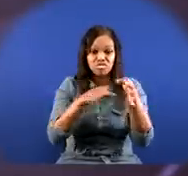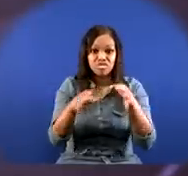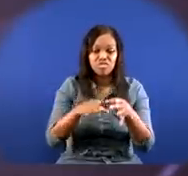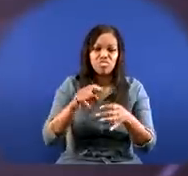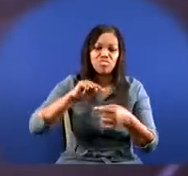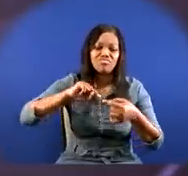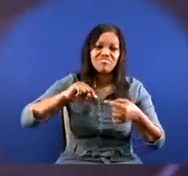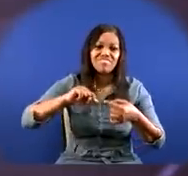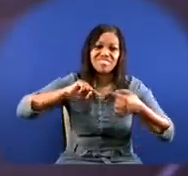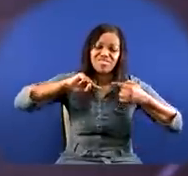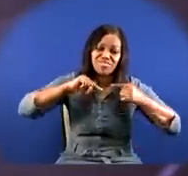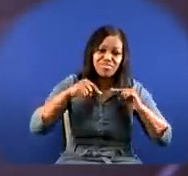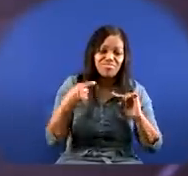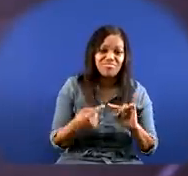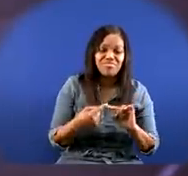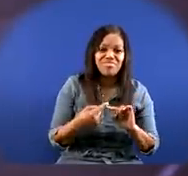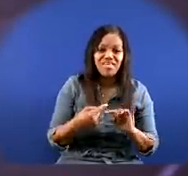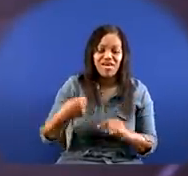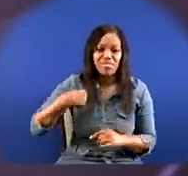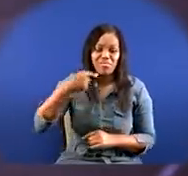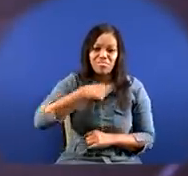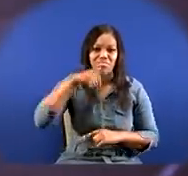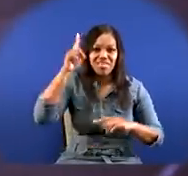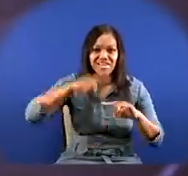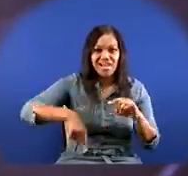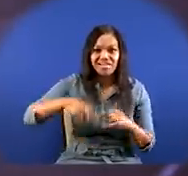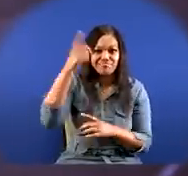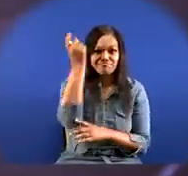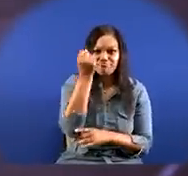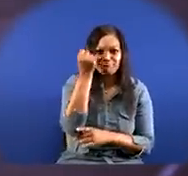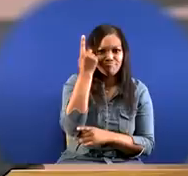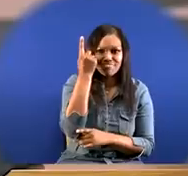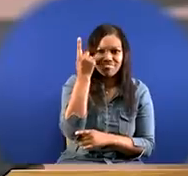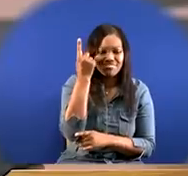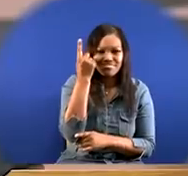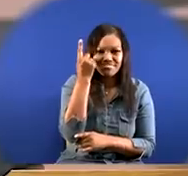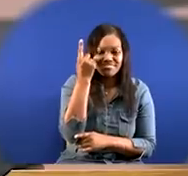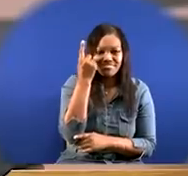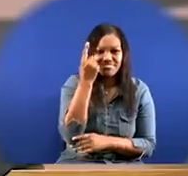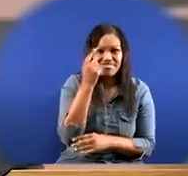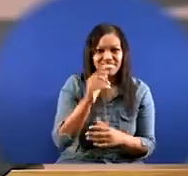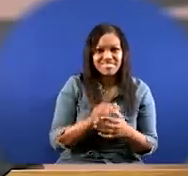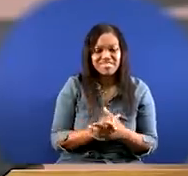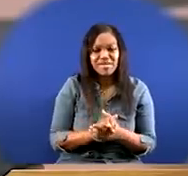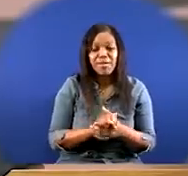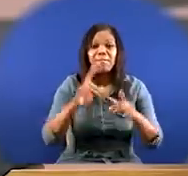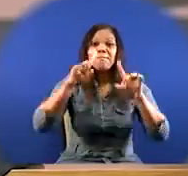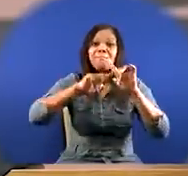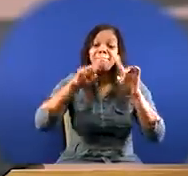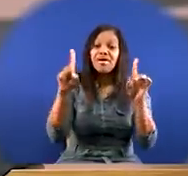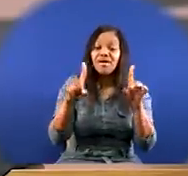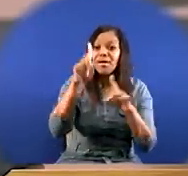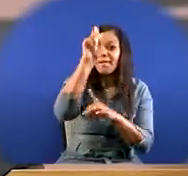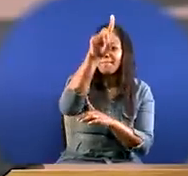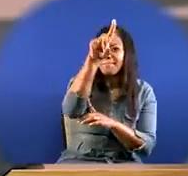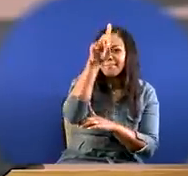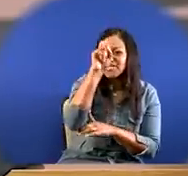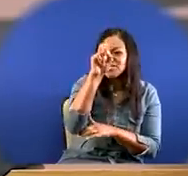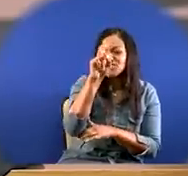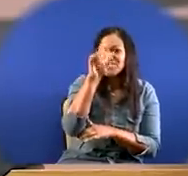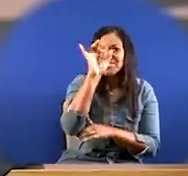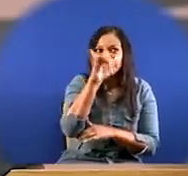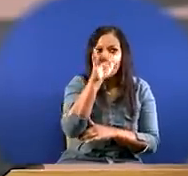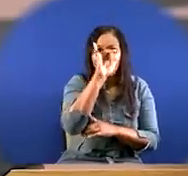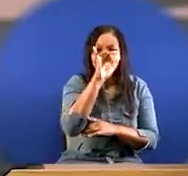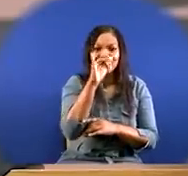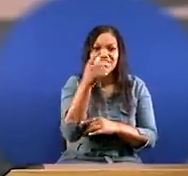dreadful that we can know nothing about it. But a mystery is not that about which